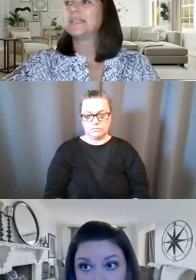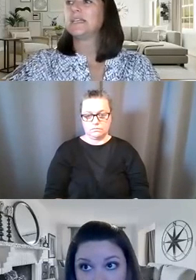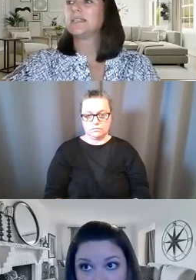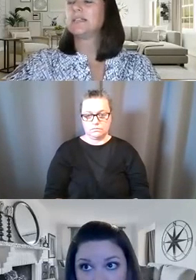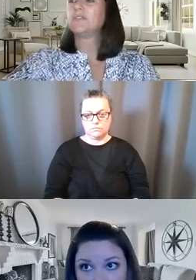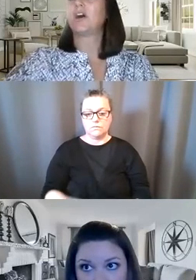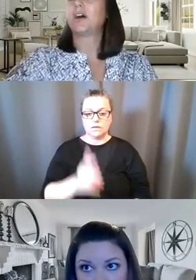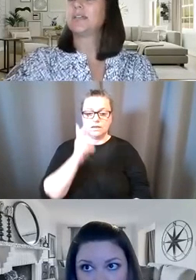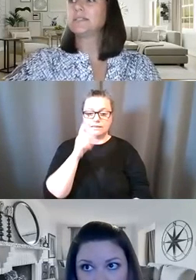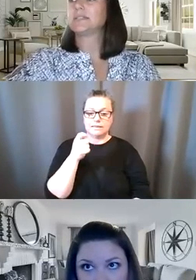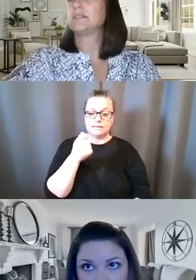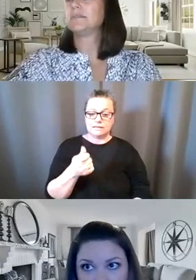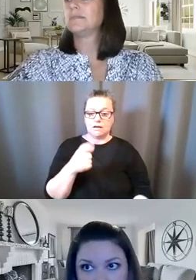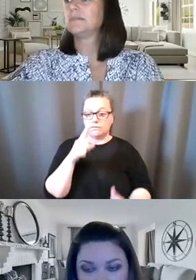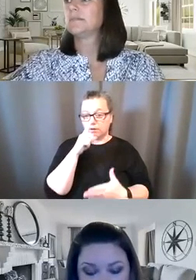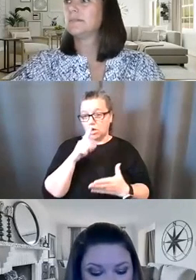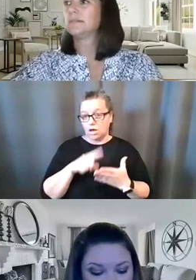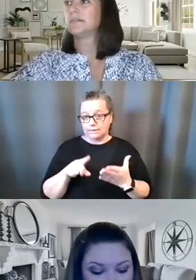I'm seeing self-audits,